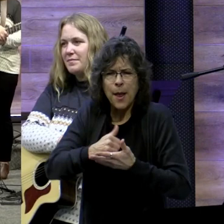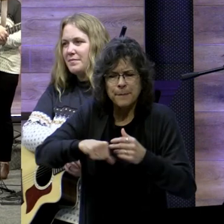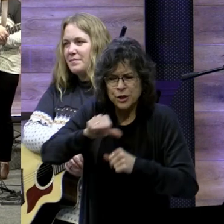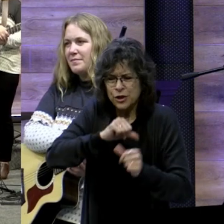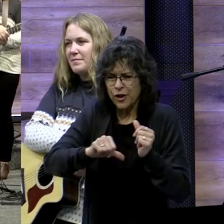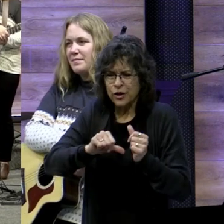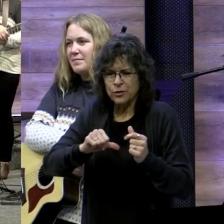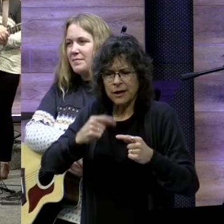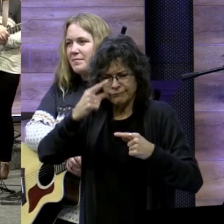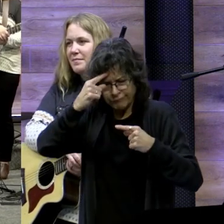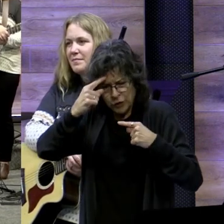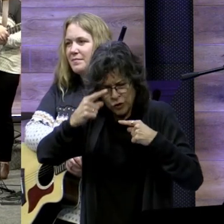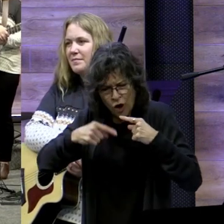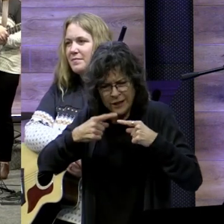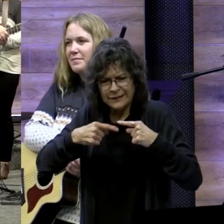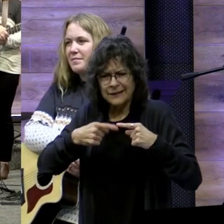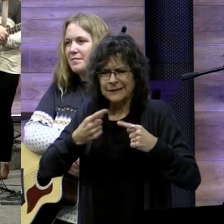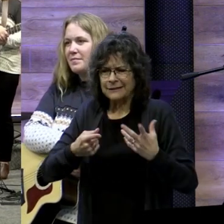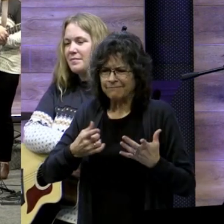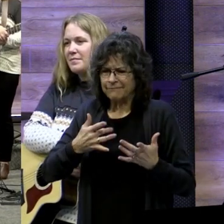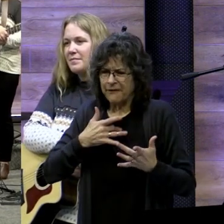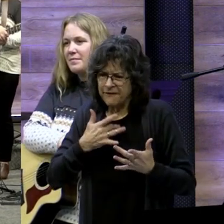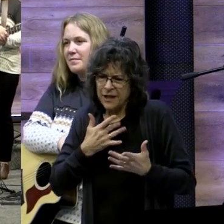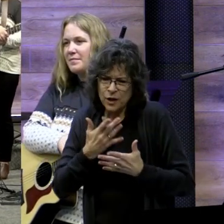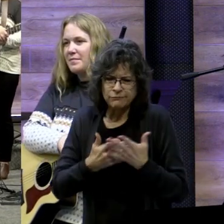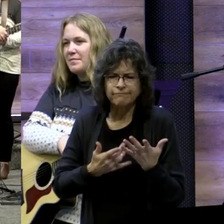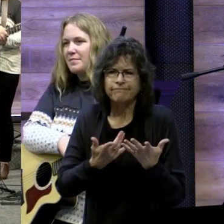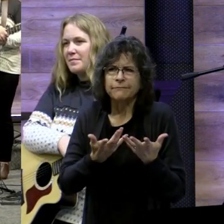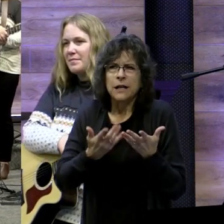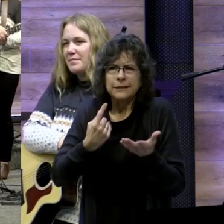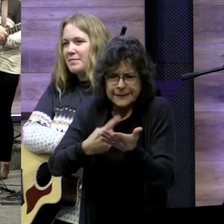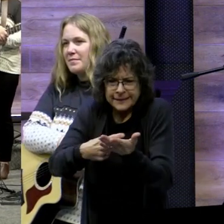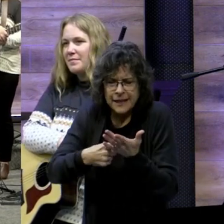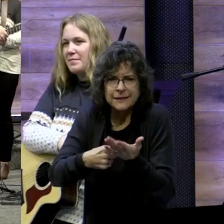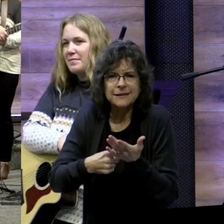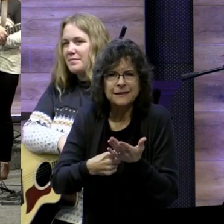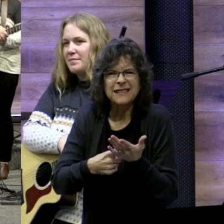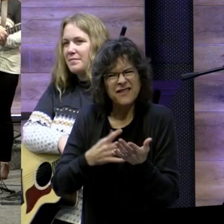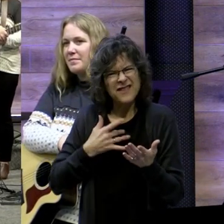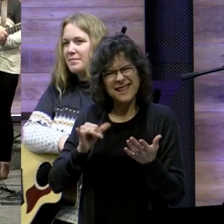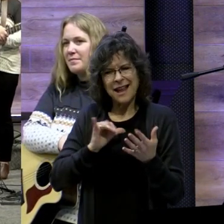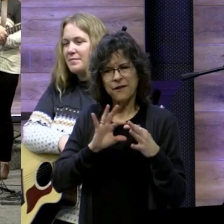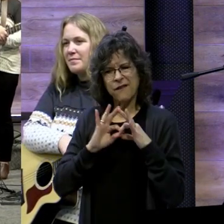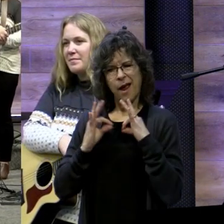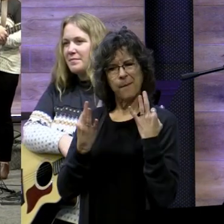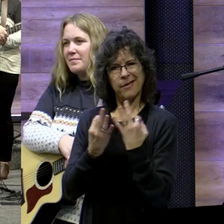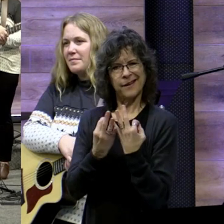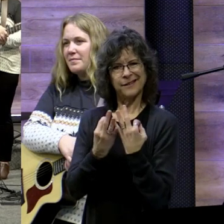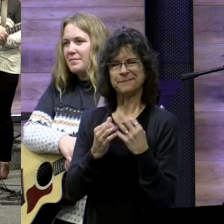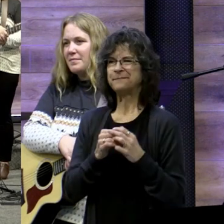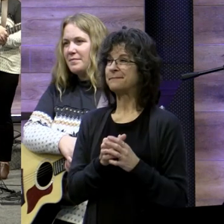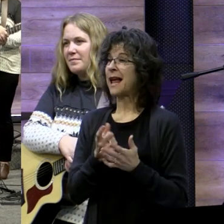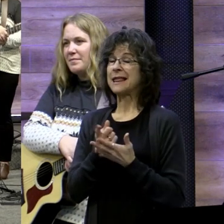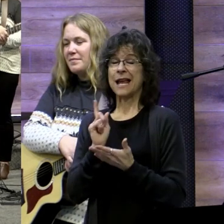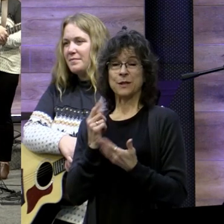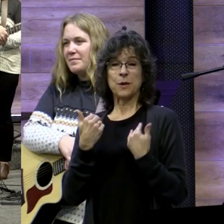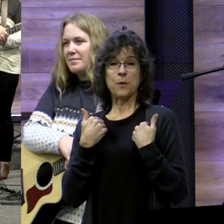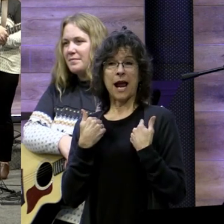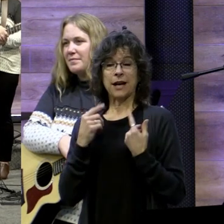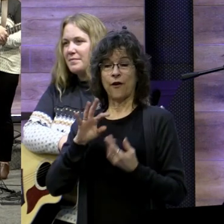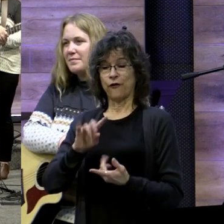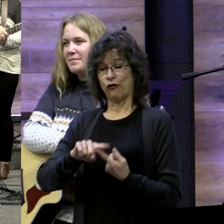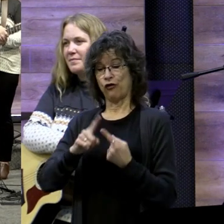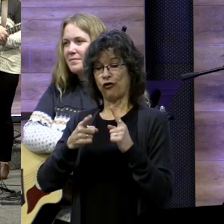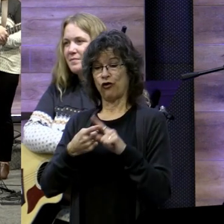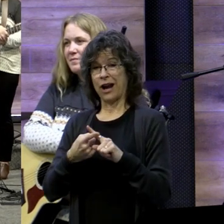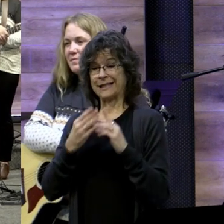begins to start feeling like extended family that you choose. Last week, we had our Friendsgiving meal together with our city group,